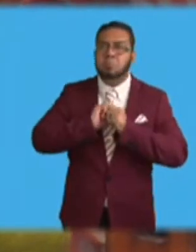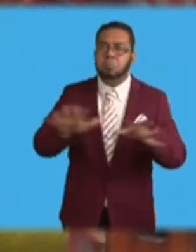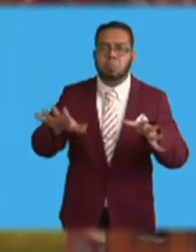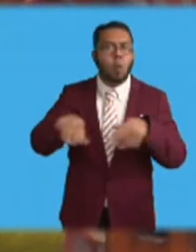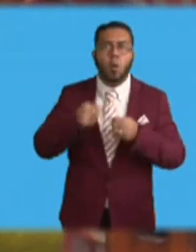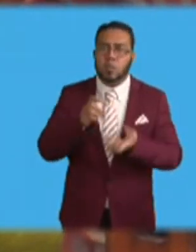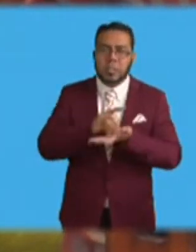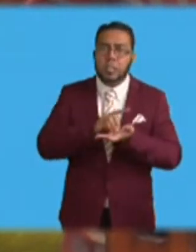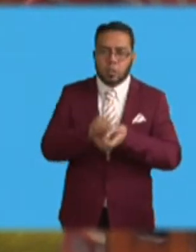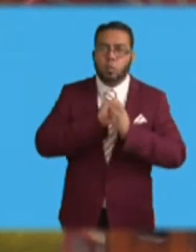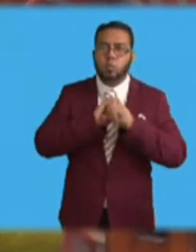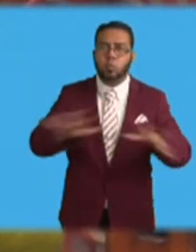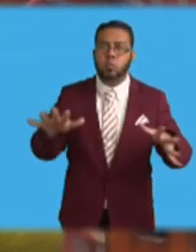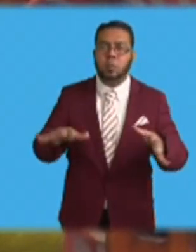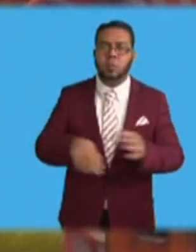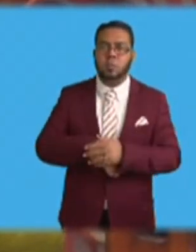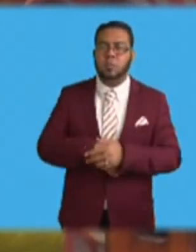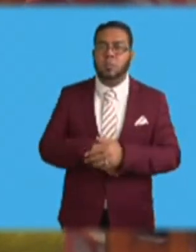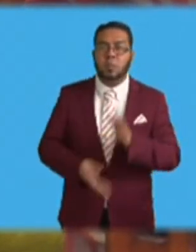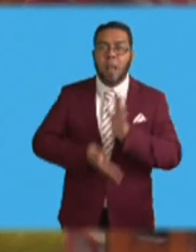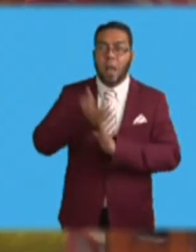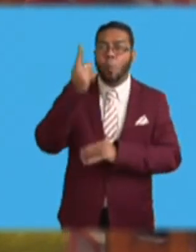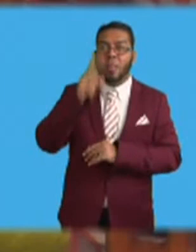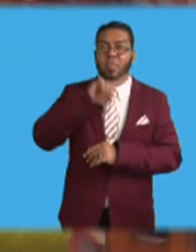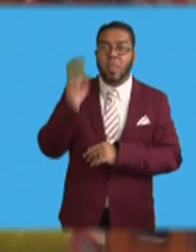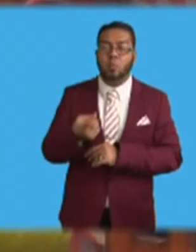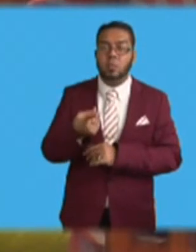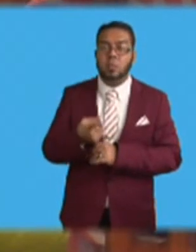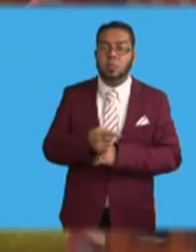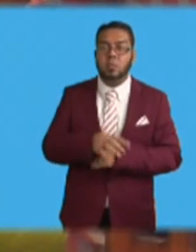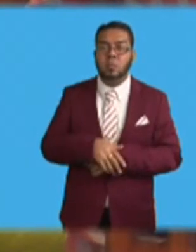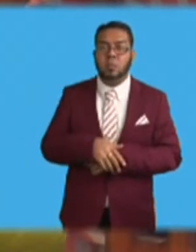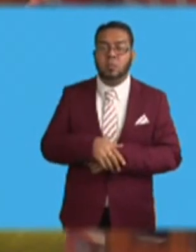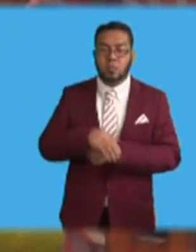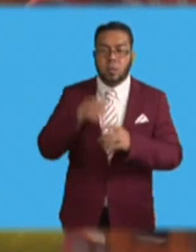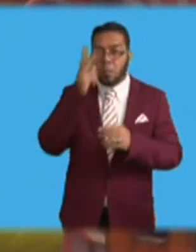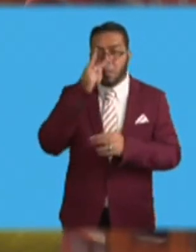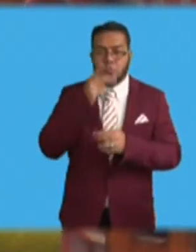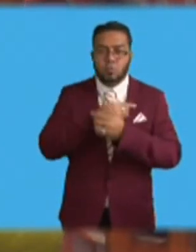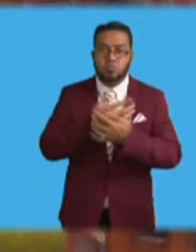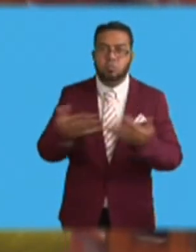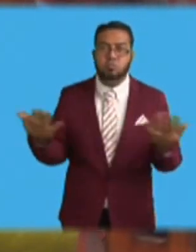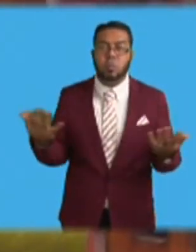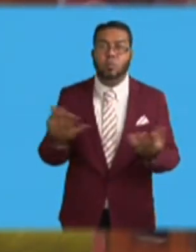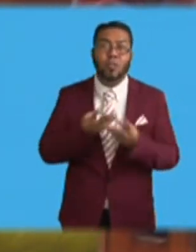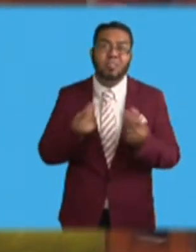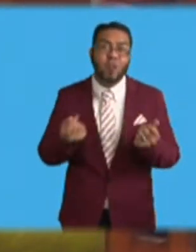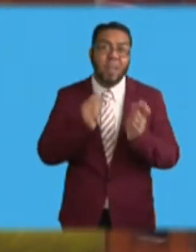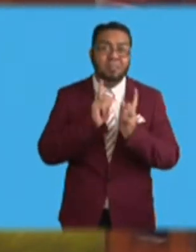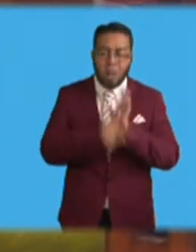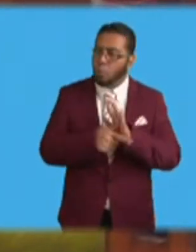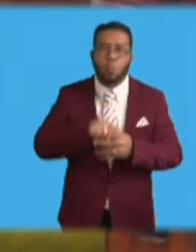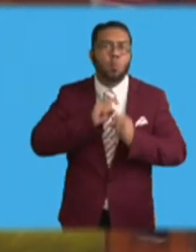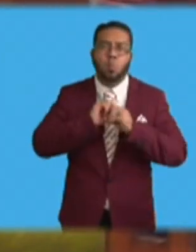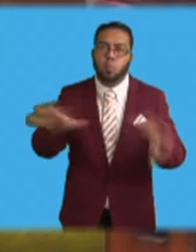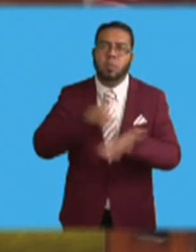to June, with incidence that can be high as 1,000 cases per 100,000 population. This is compared to the rest of the world,